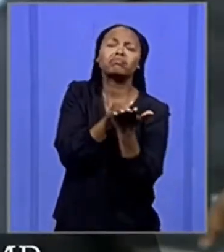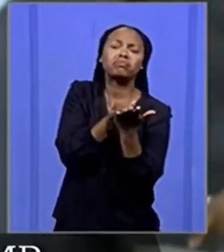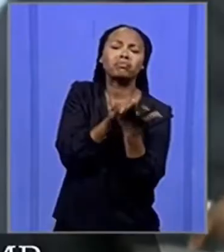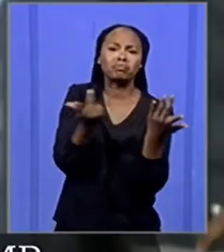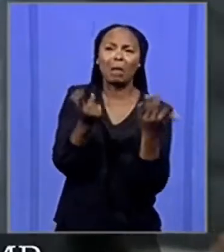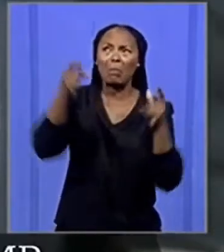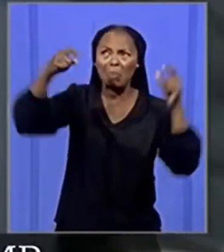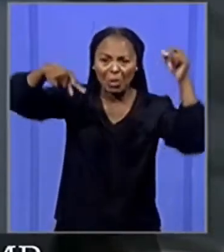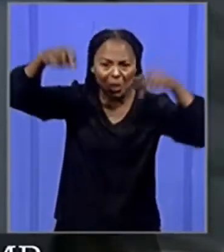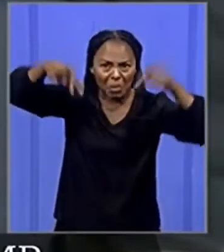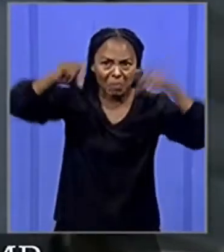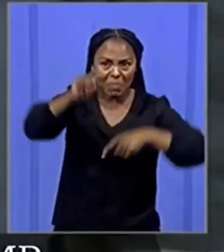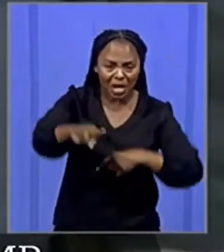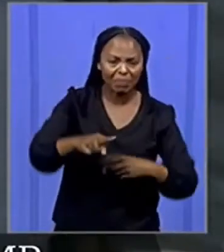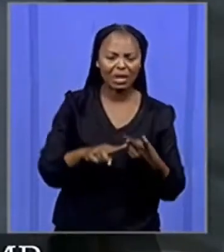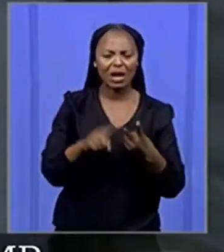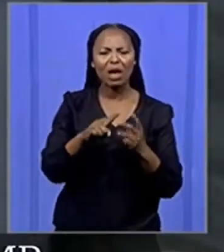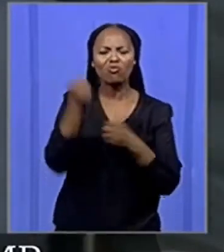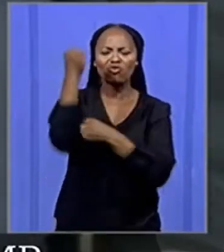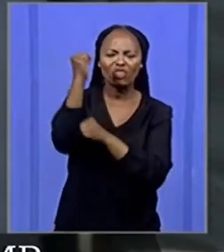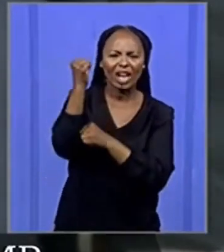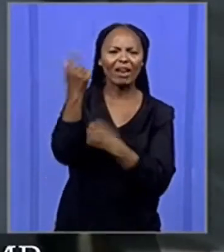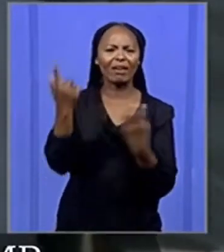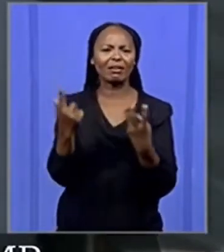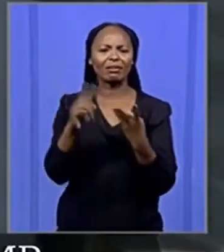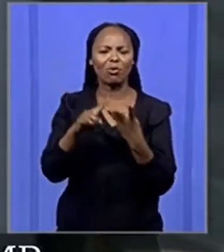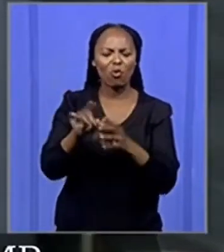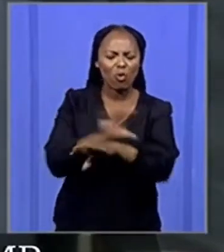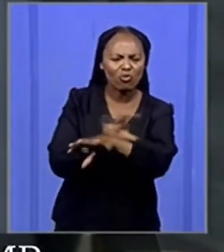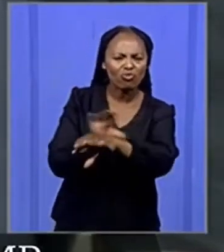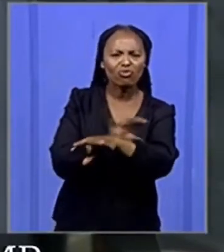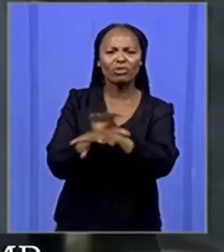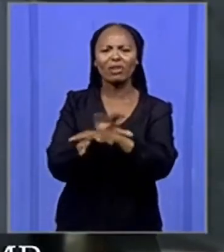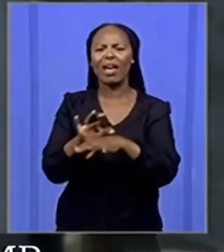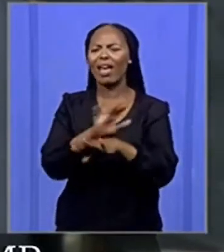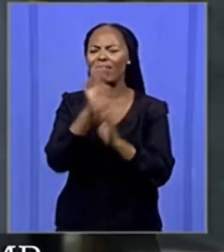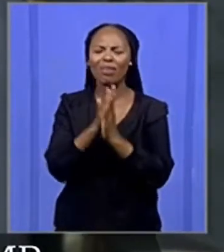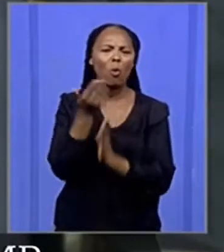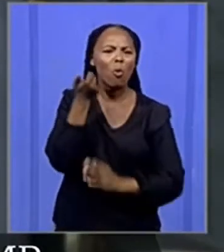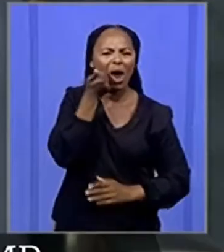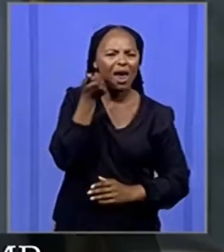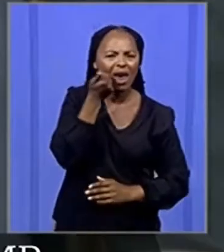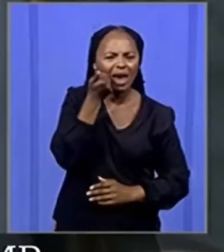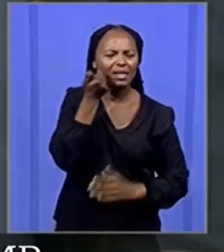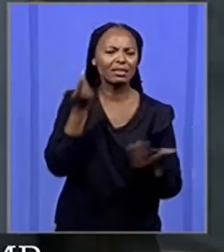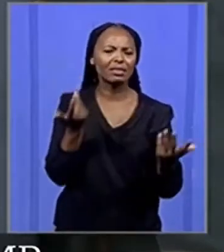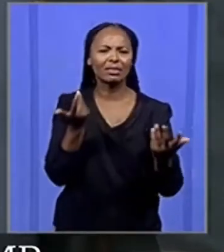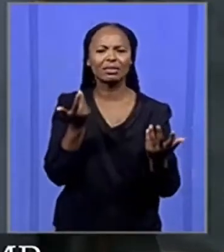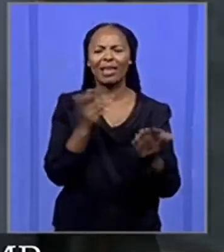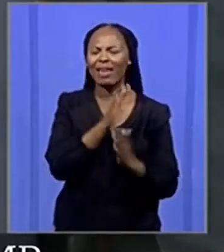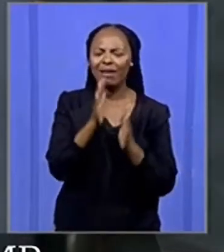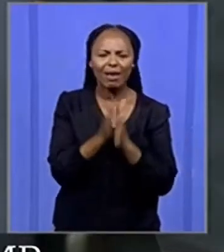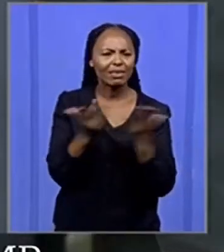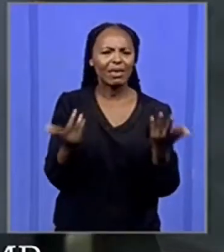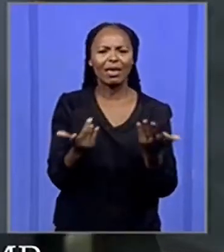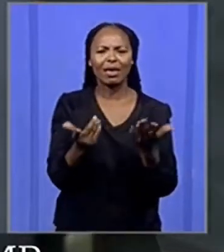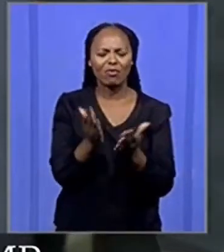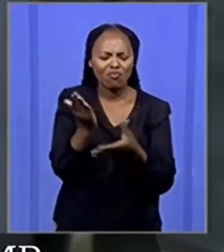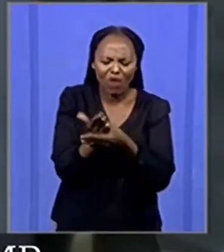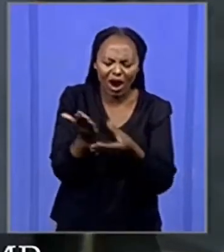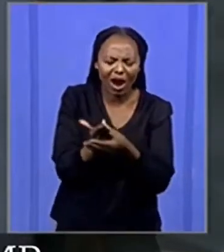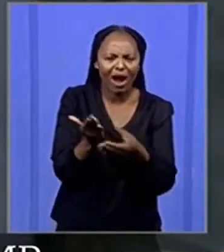machine are wet. Computer not working is wet. Everything, the patient information